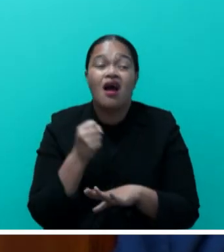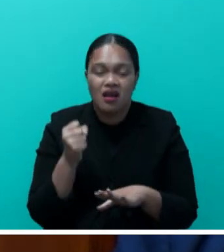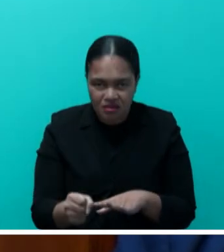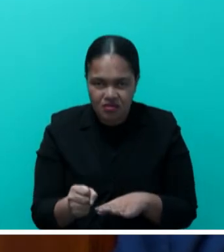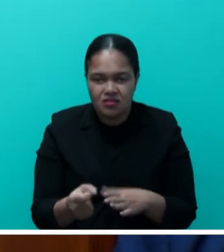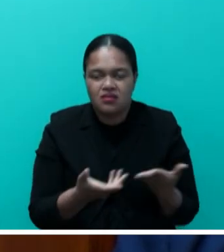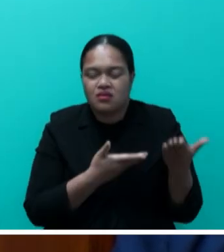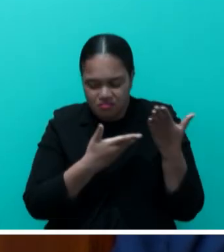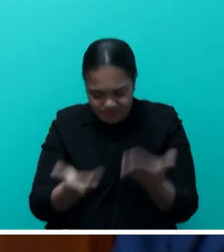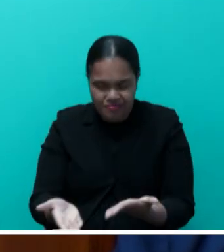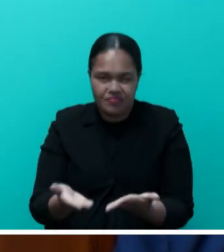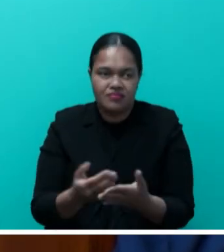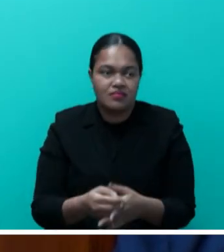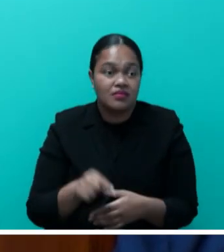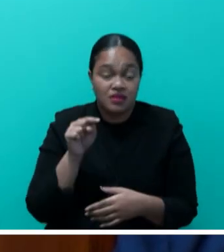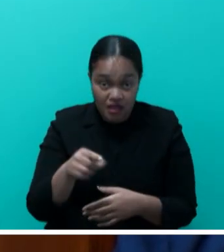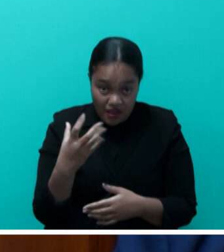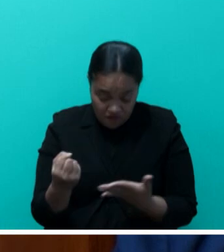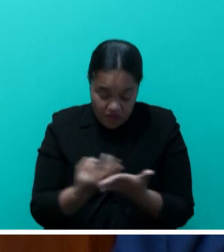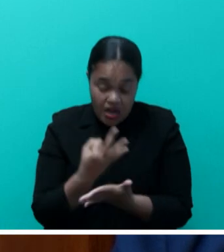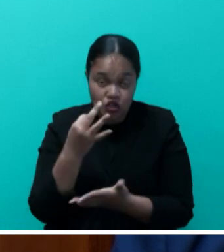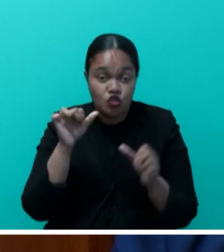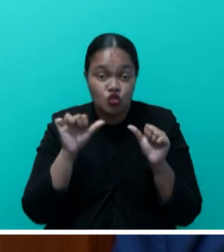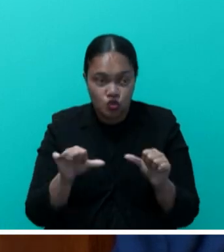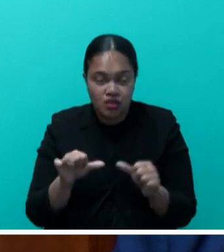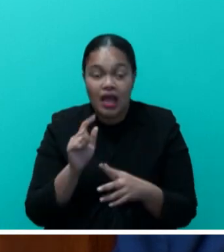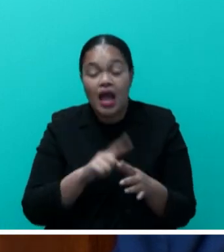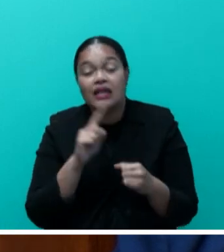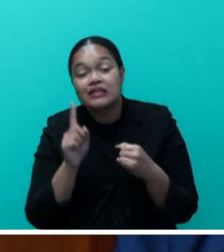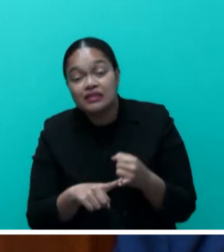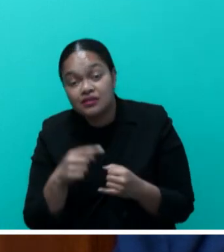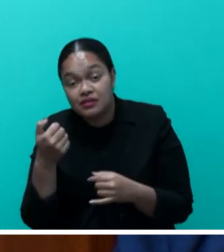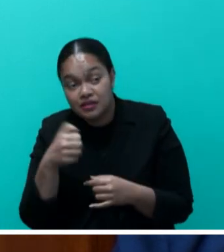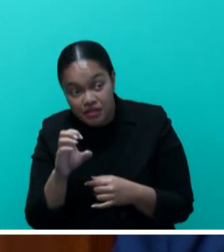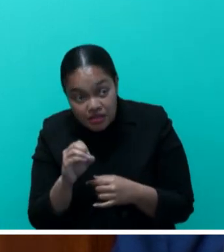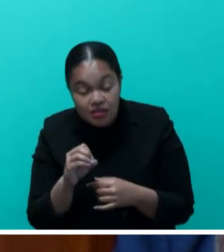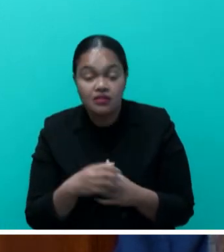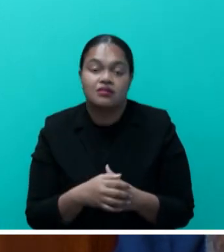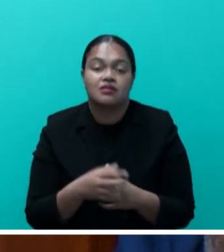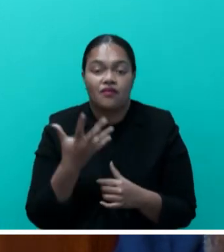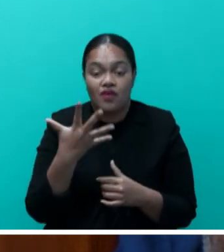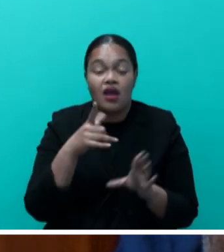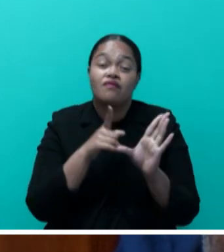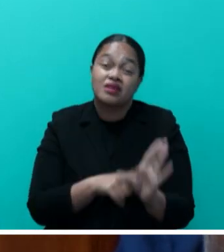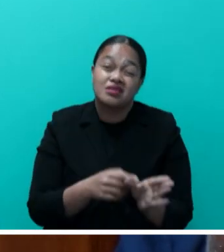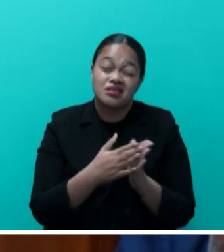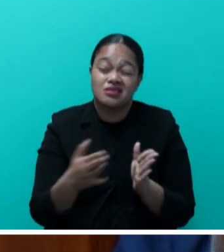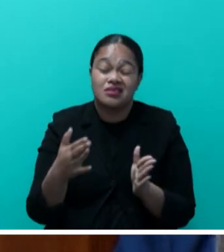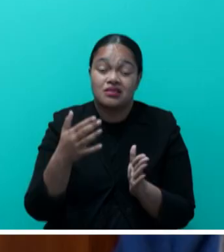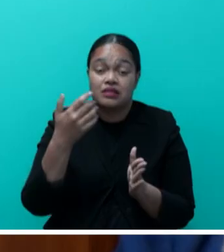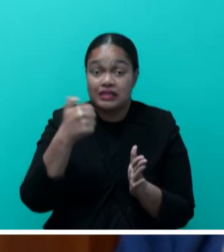brought about. There is financial security until 60. There is a buffer zone of 5 years to